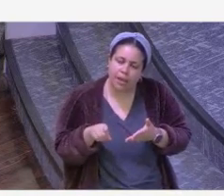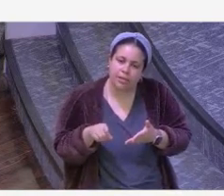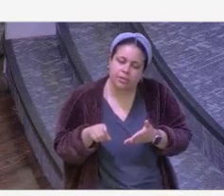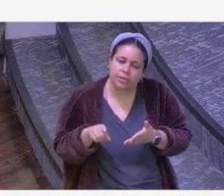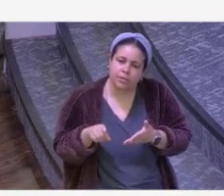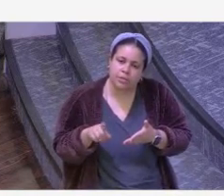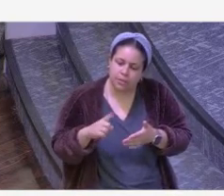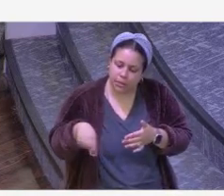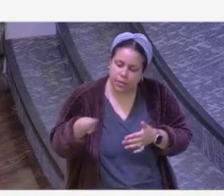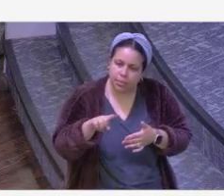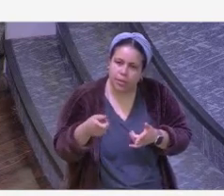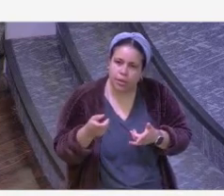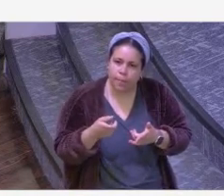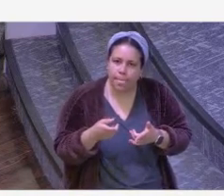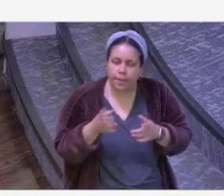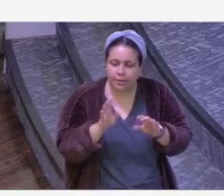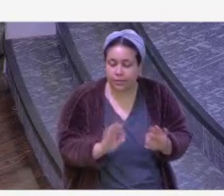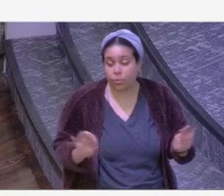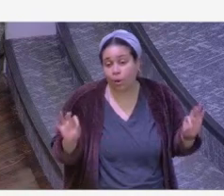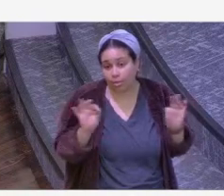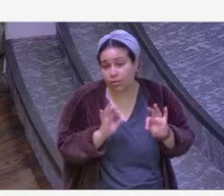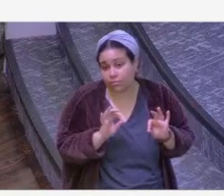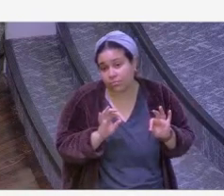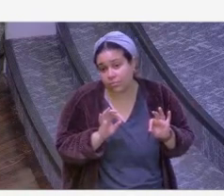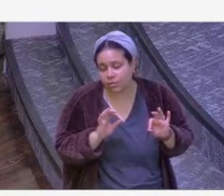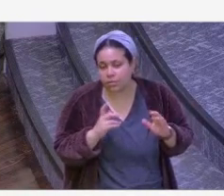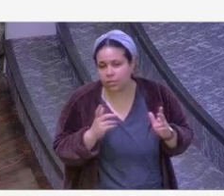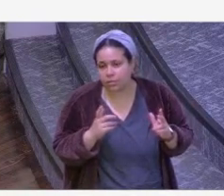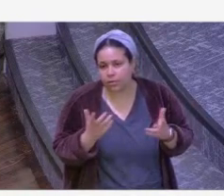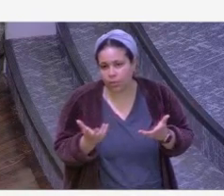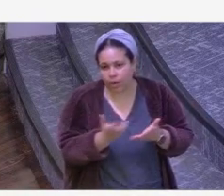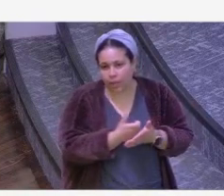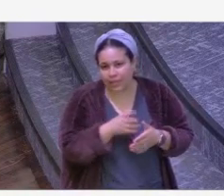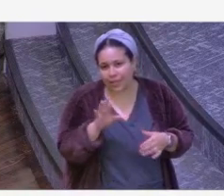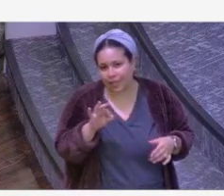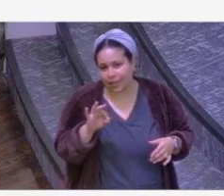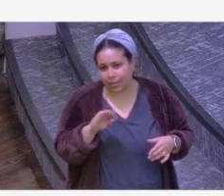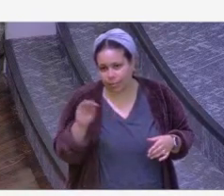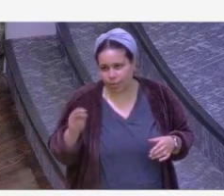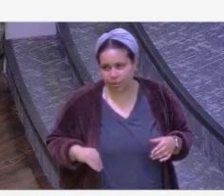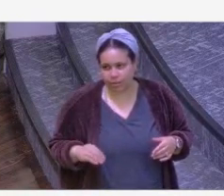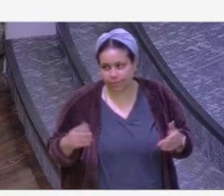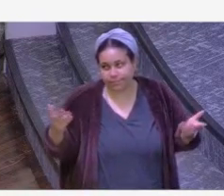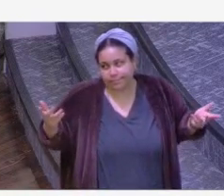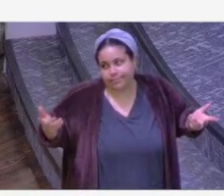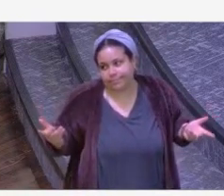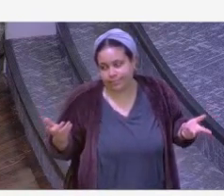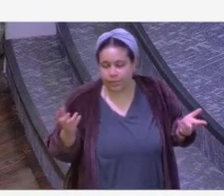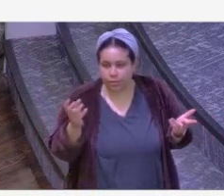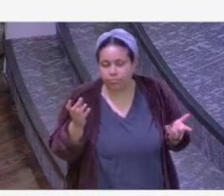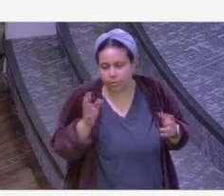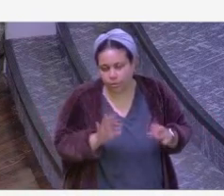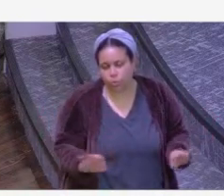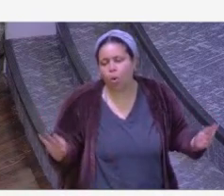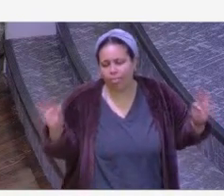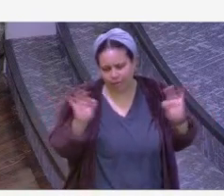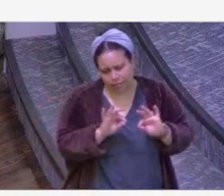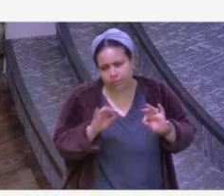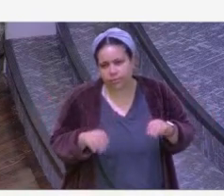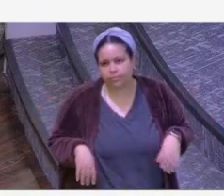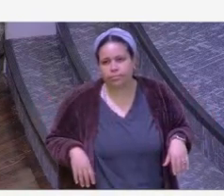2.5%. And again, it's worth it because, I mean, we're collecting 99%, so I mean, it's definitely worth it. We